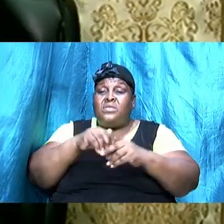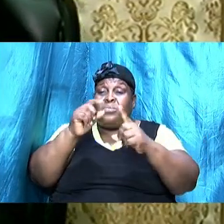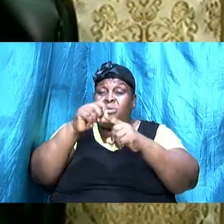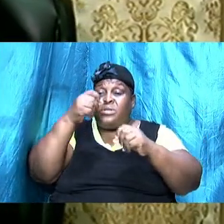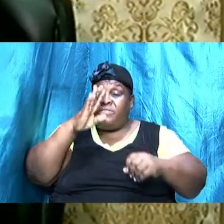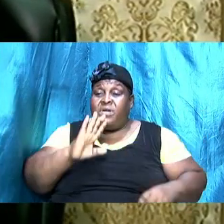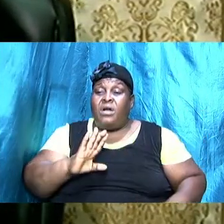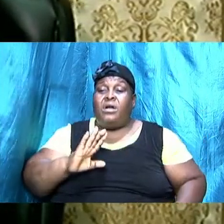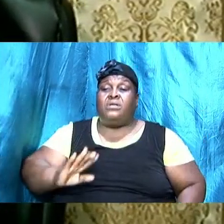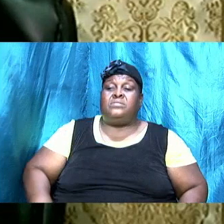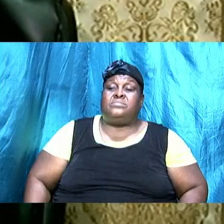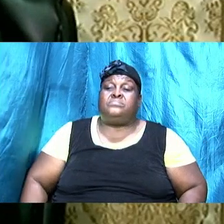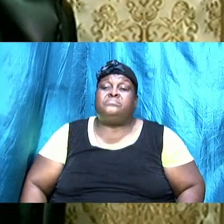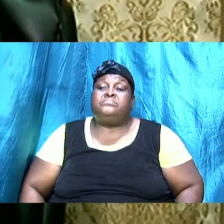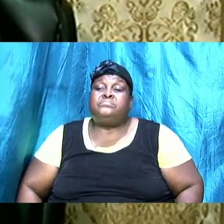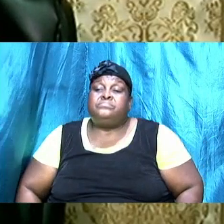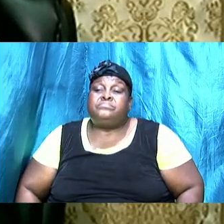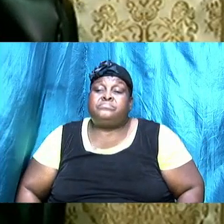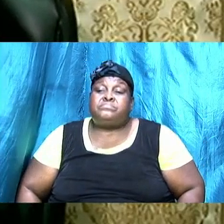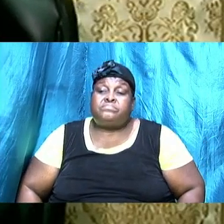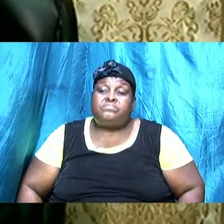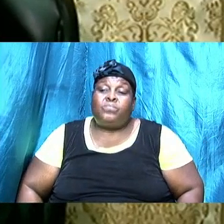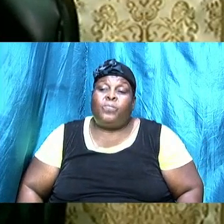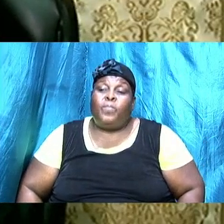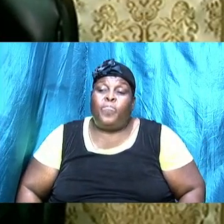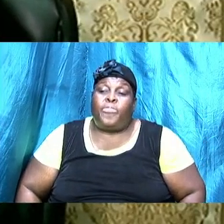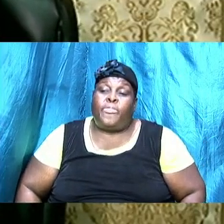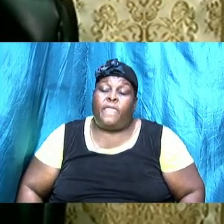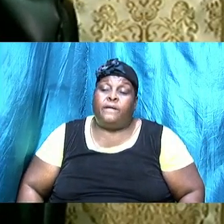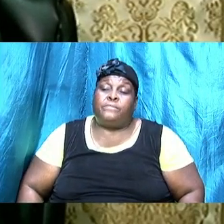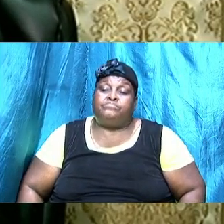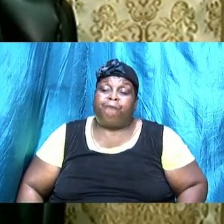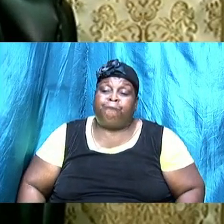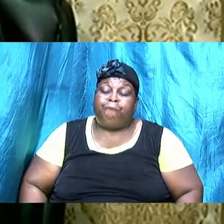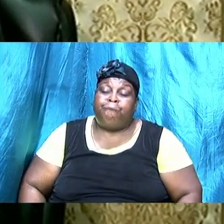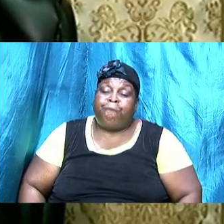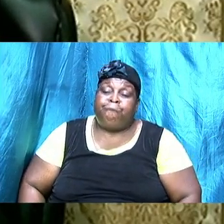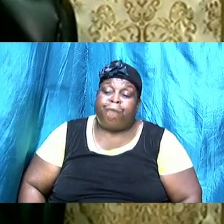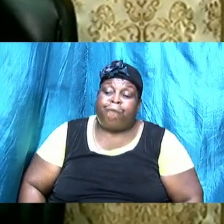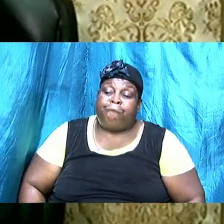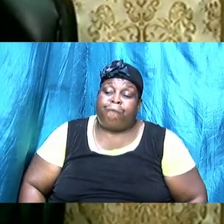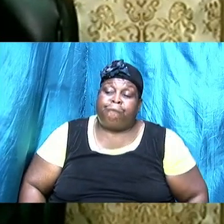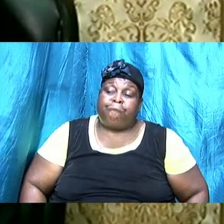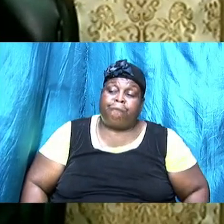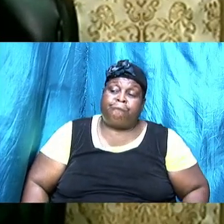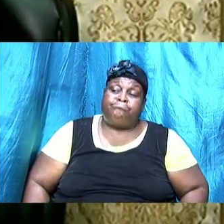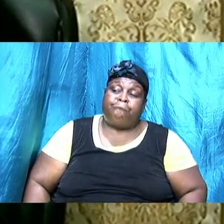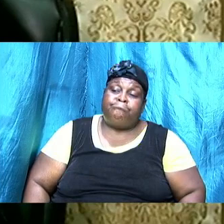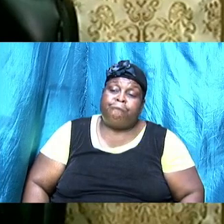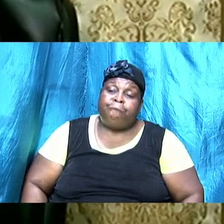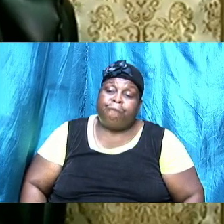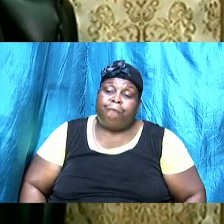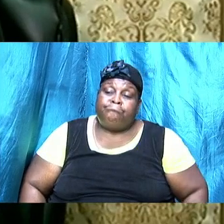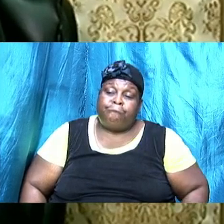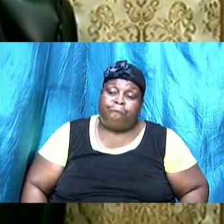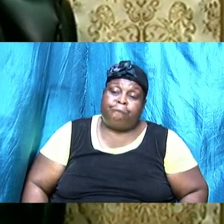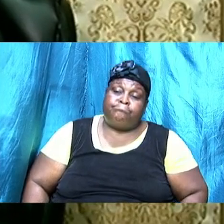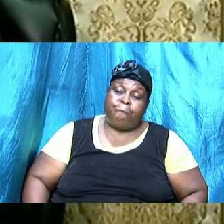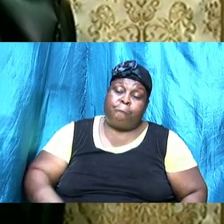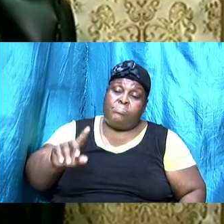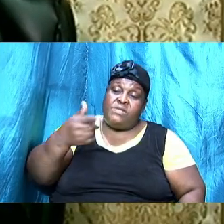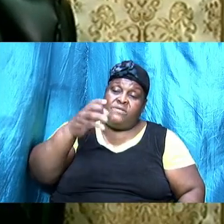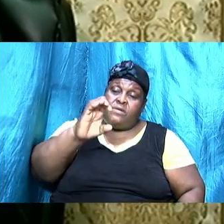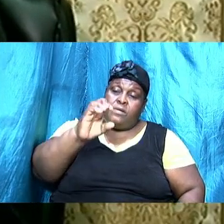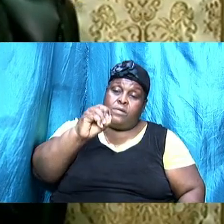says, let me put it up on the screen for us. 1 Corinthians chapter number 7,